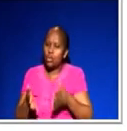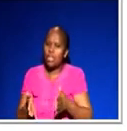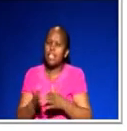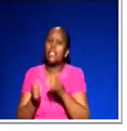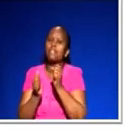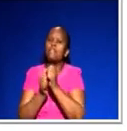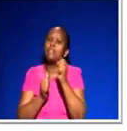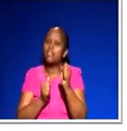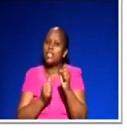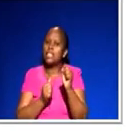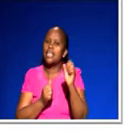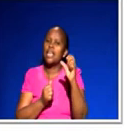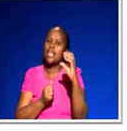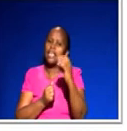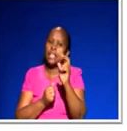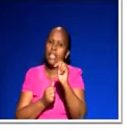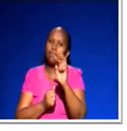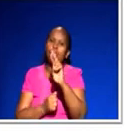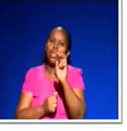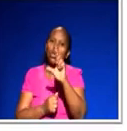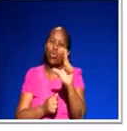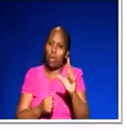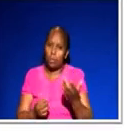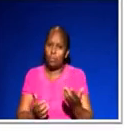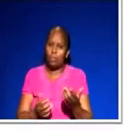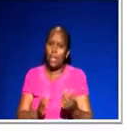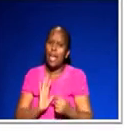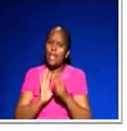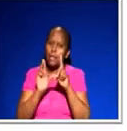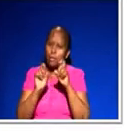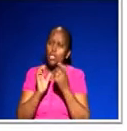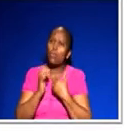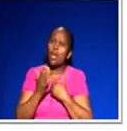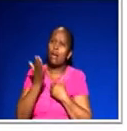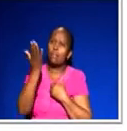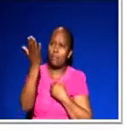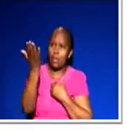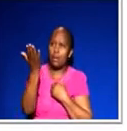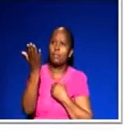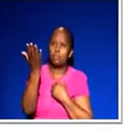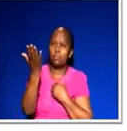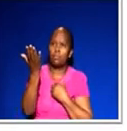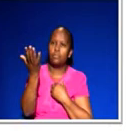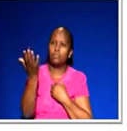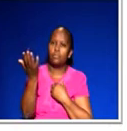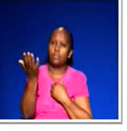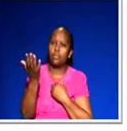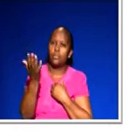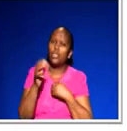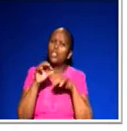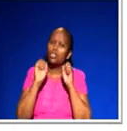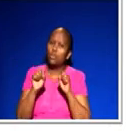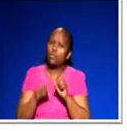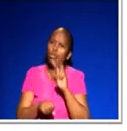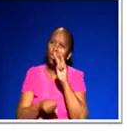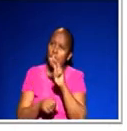15 centimeter rule. So in the diagram that we have on air, you can be able to see